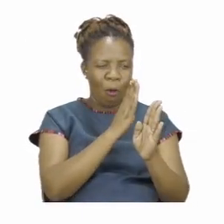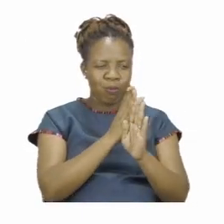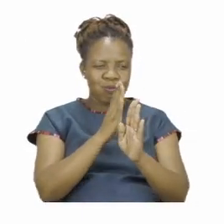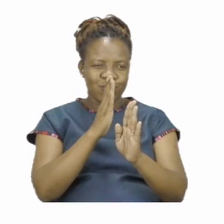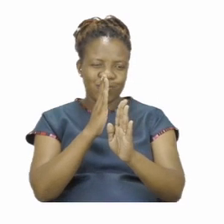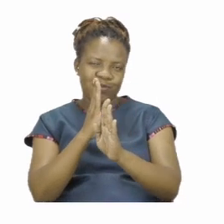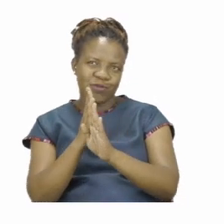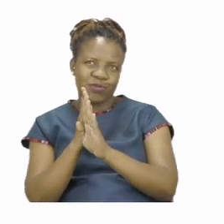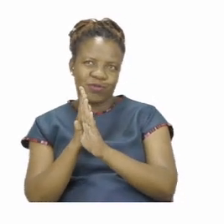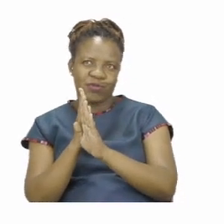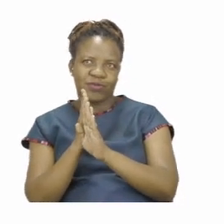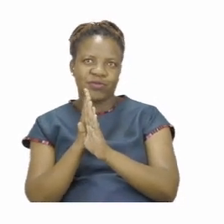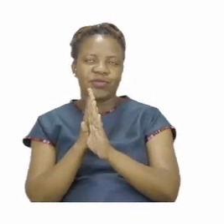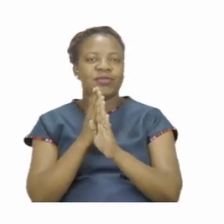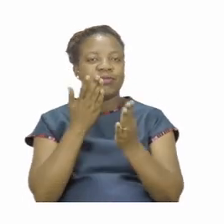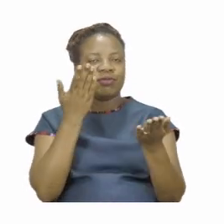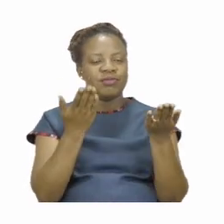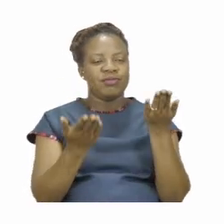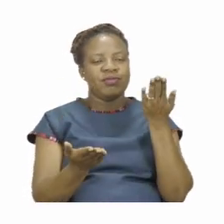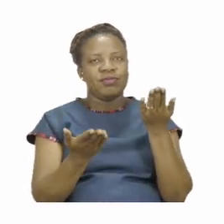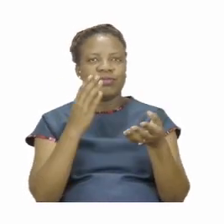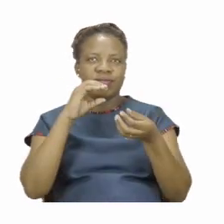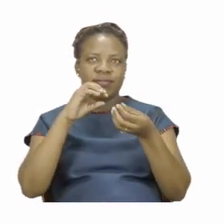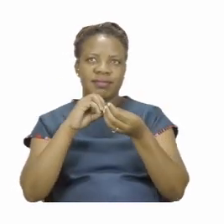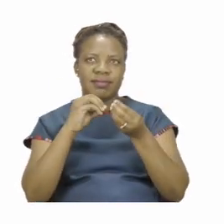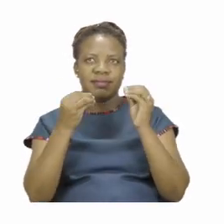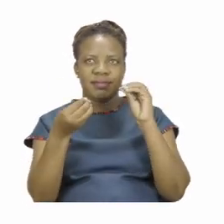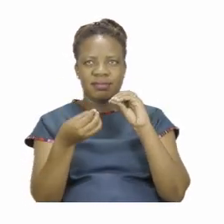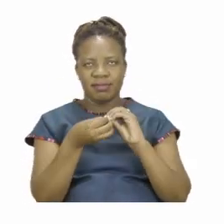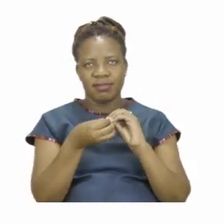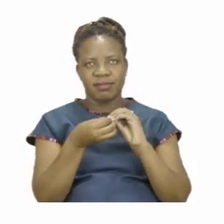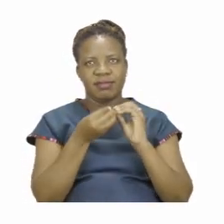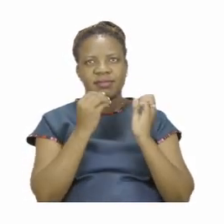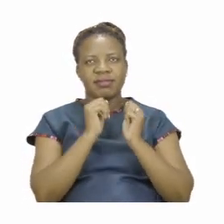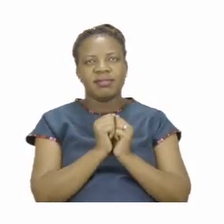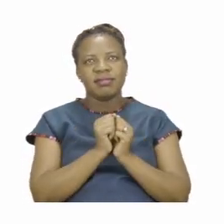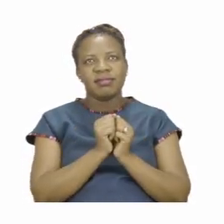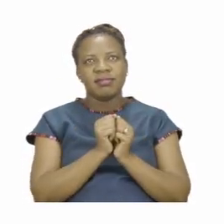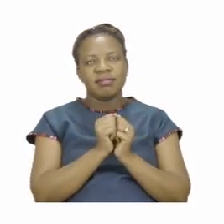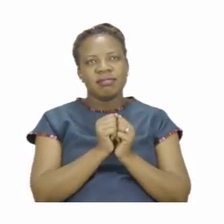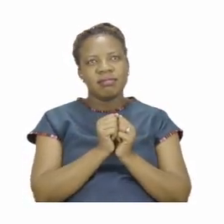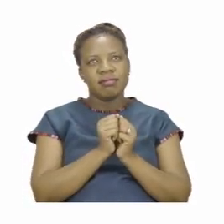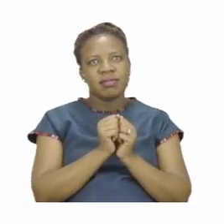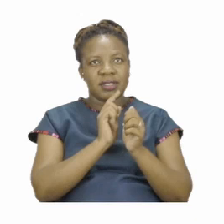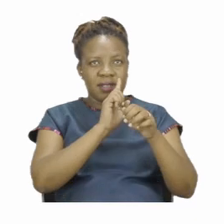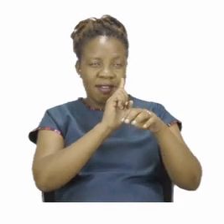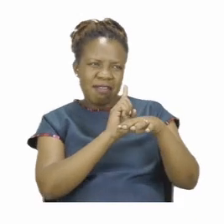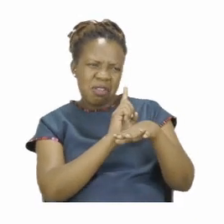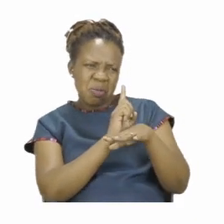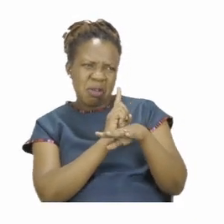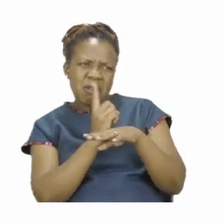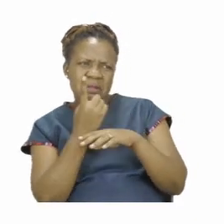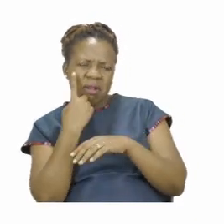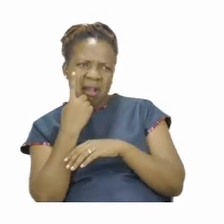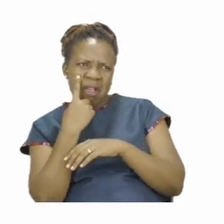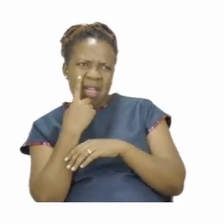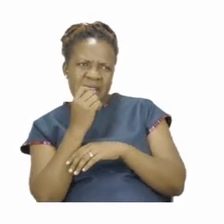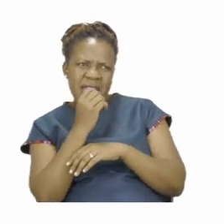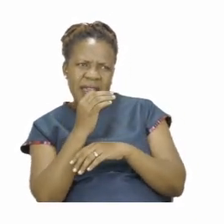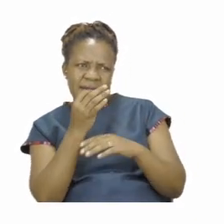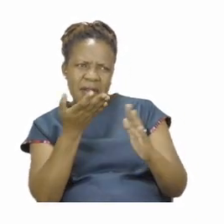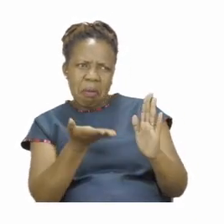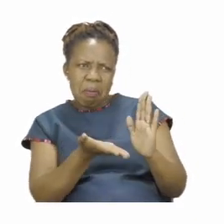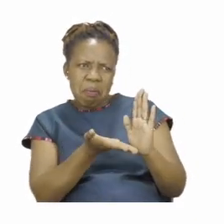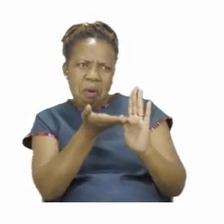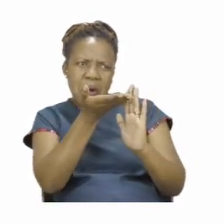comparing. For the first part of our exercise, we need to find out whether it's more or less. For number